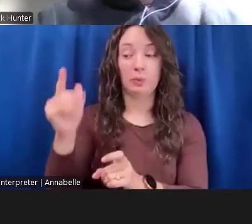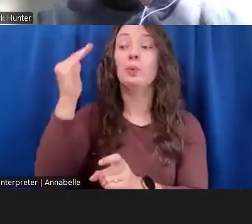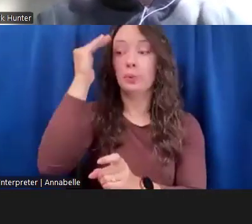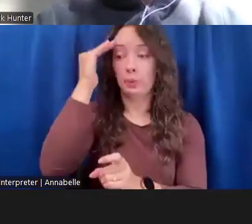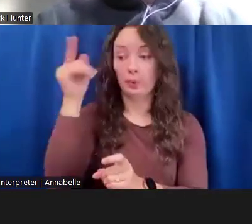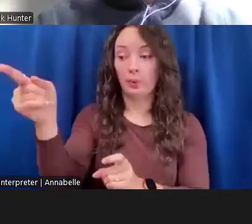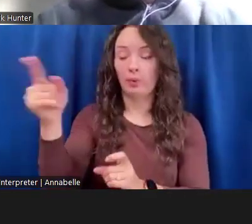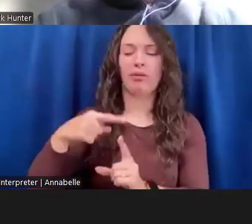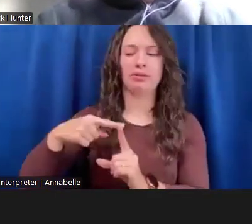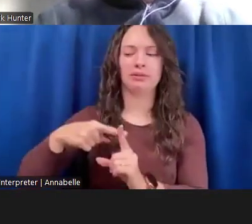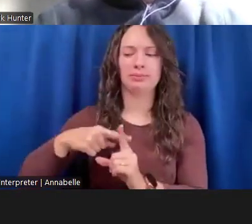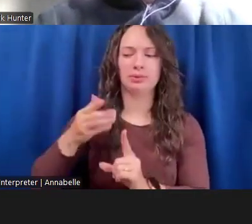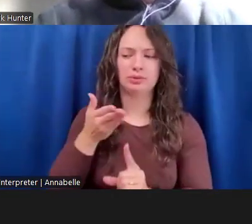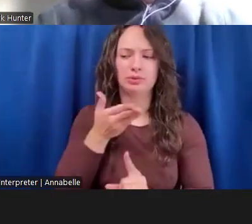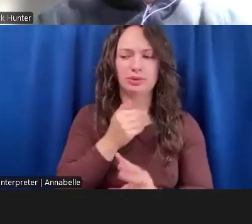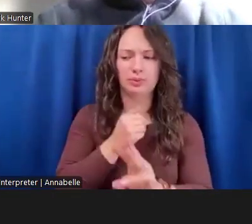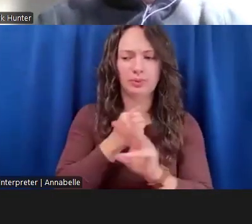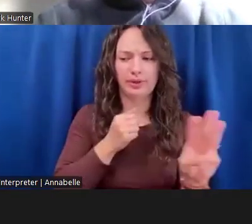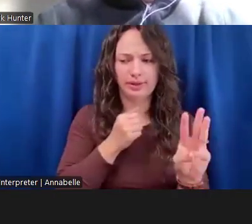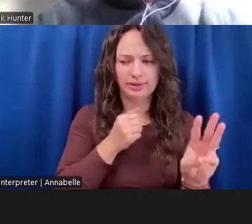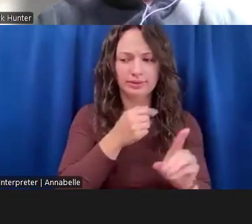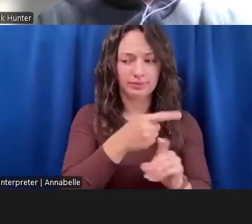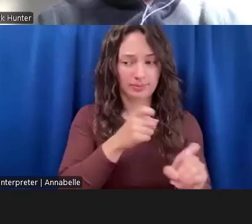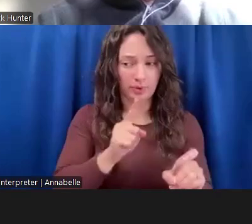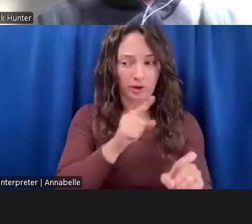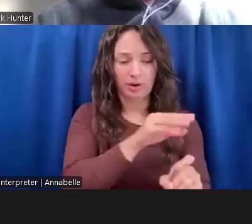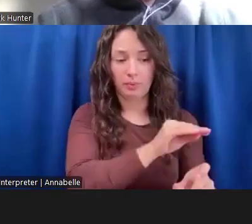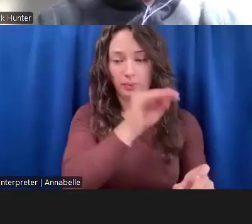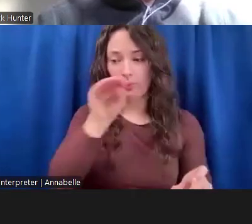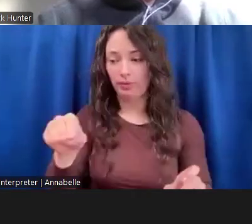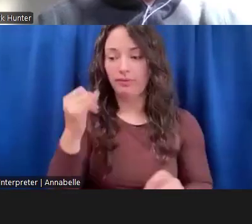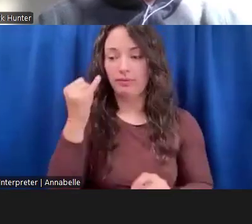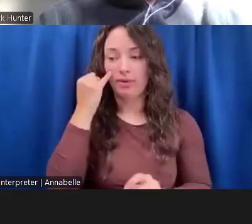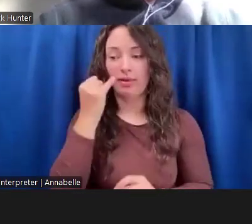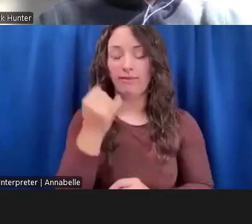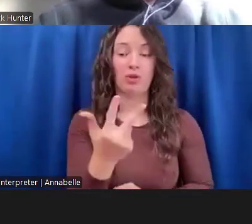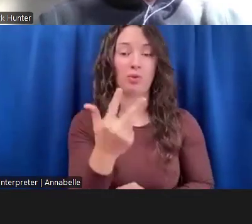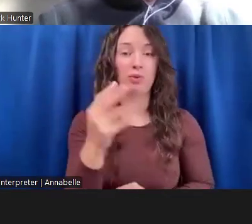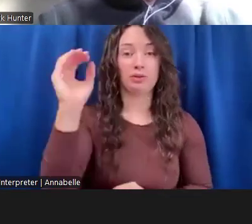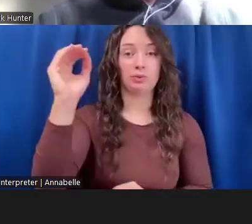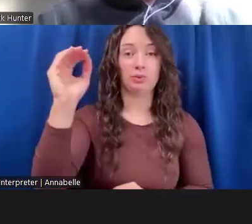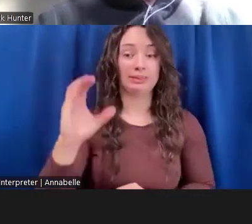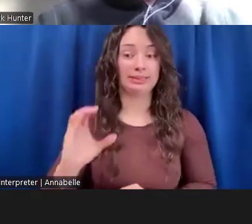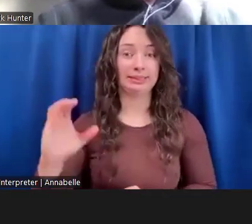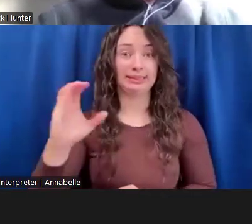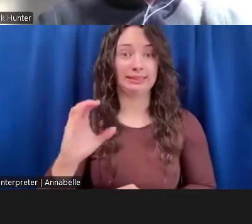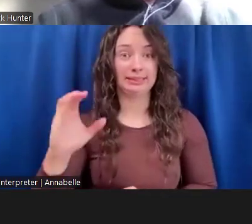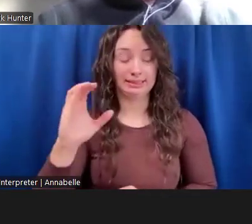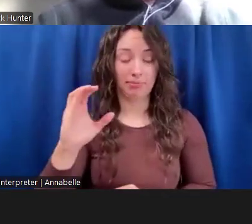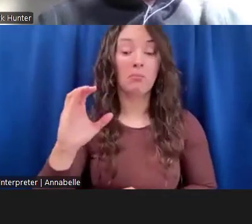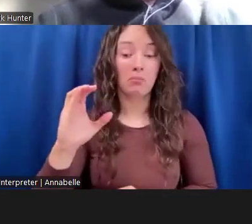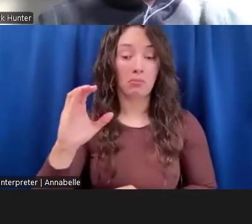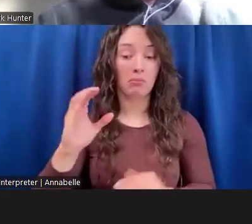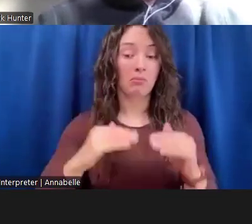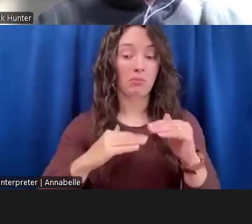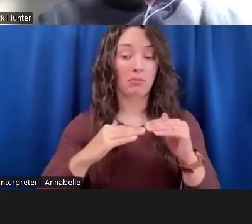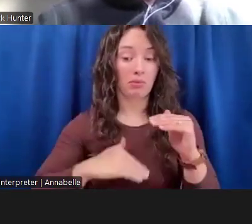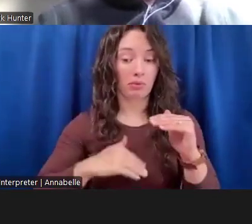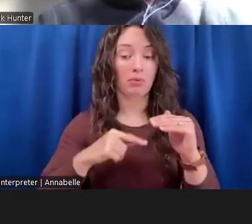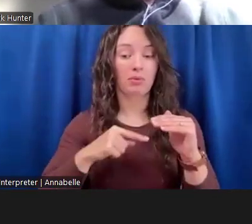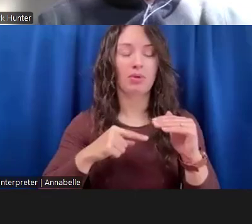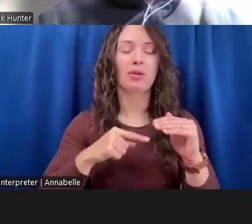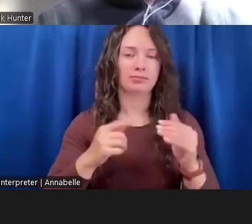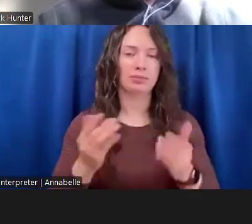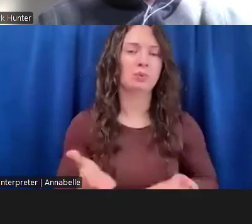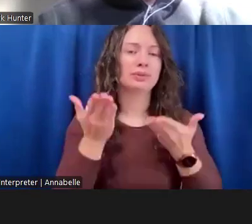in the West, where it's coming from and where you're planting it, as long as it's within 3 degrees C, that is kind of a recommended transfer distance based on